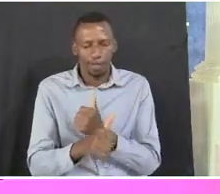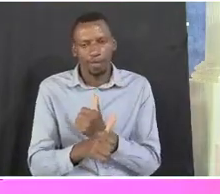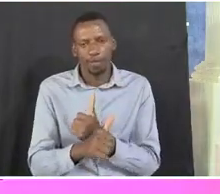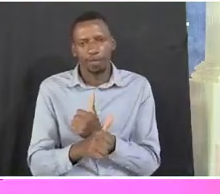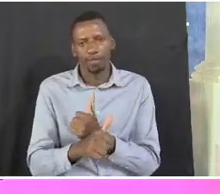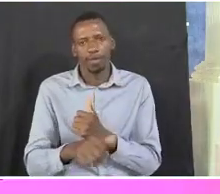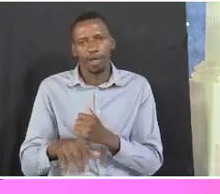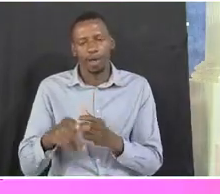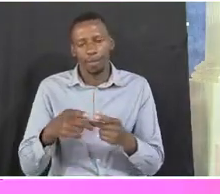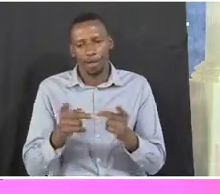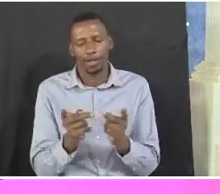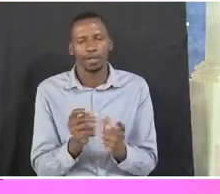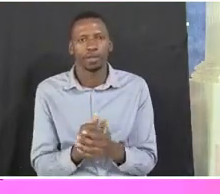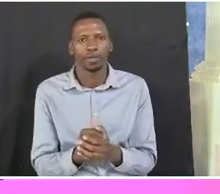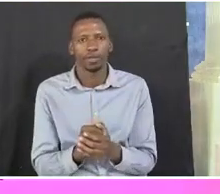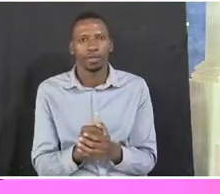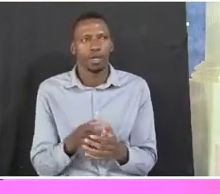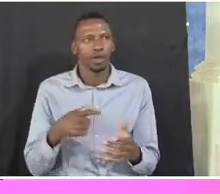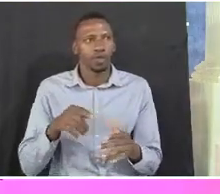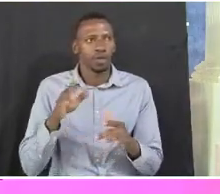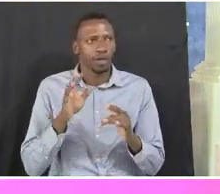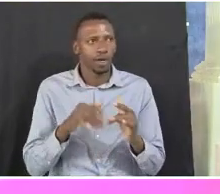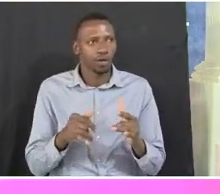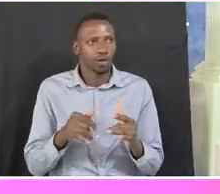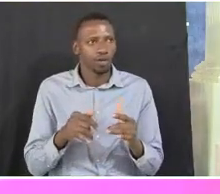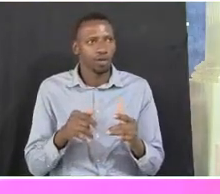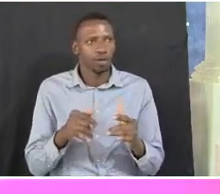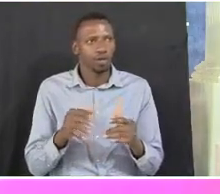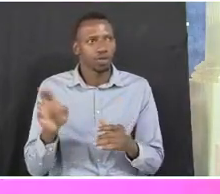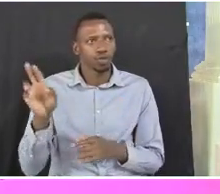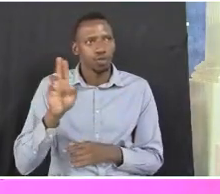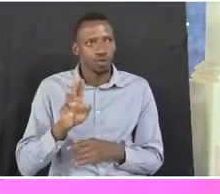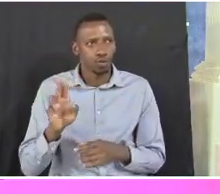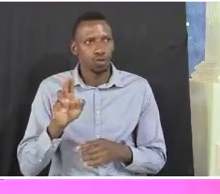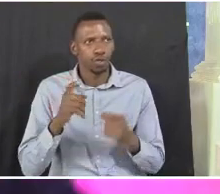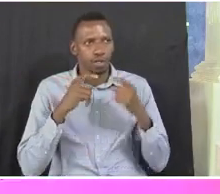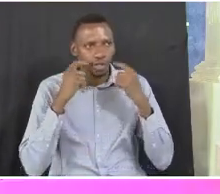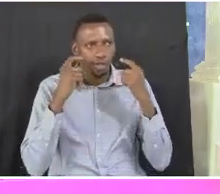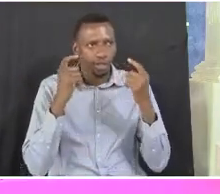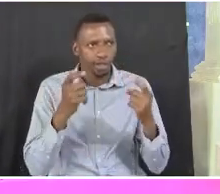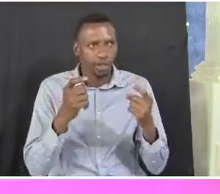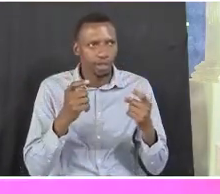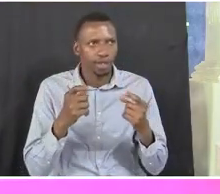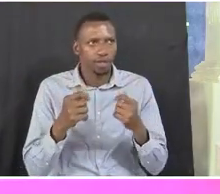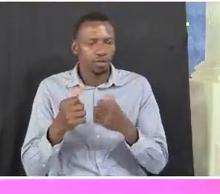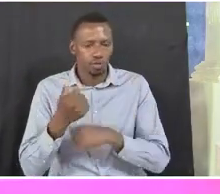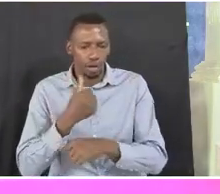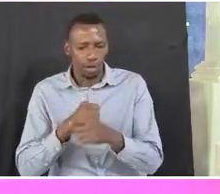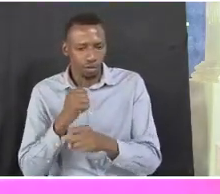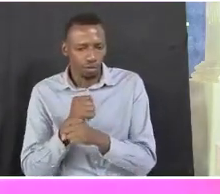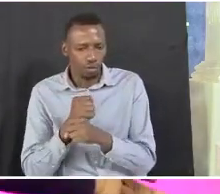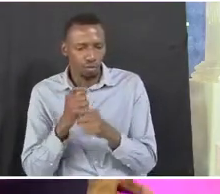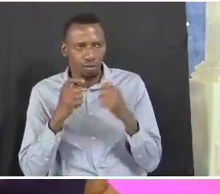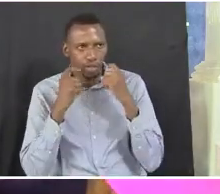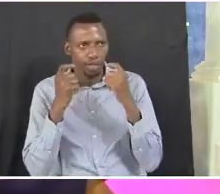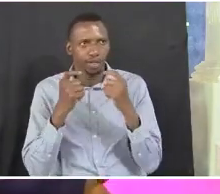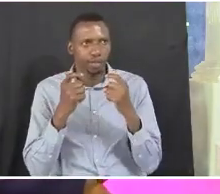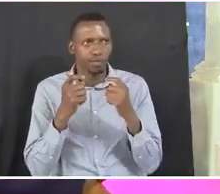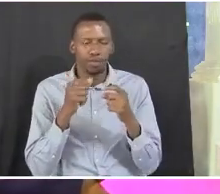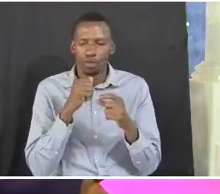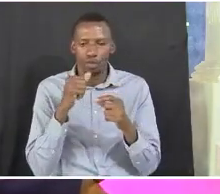ground. We cannot use sin to commit sin. It doesn't